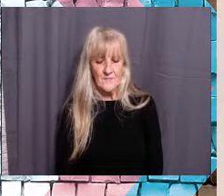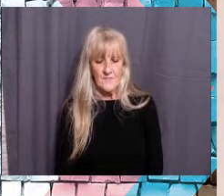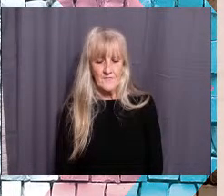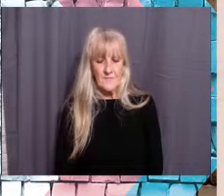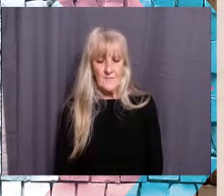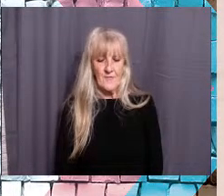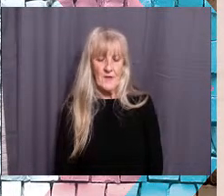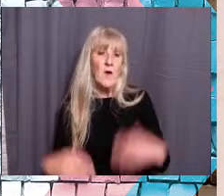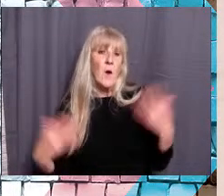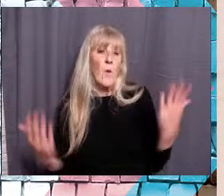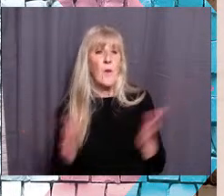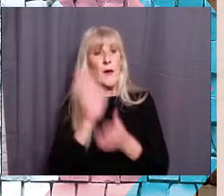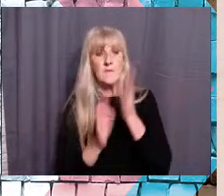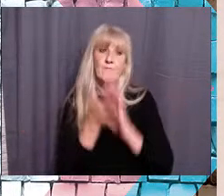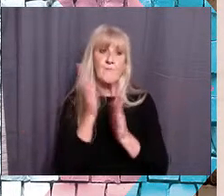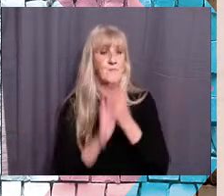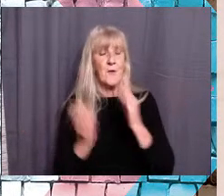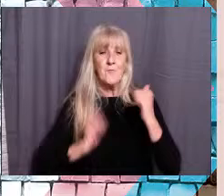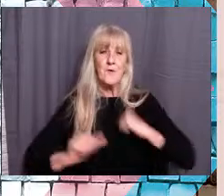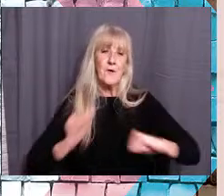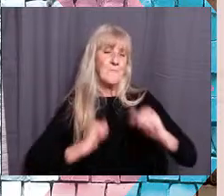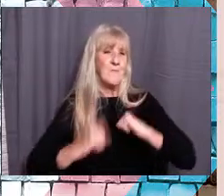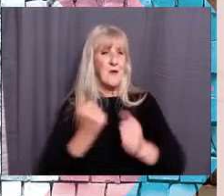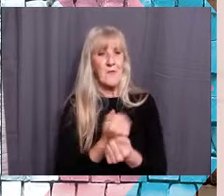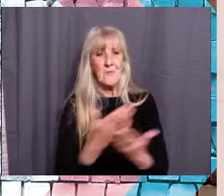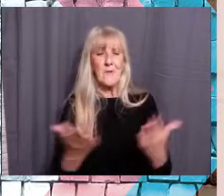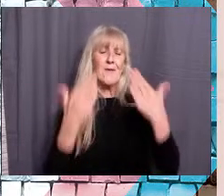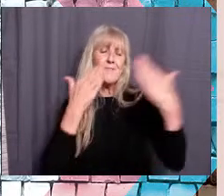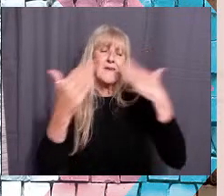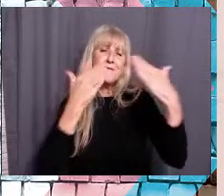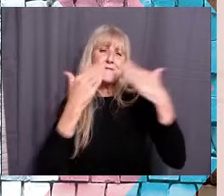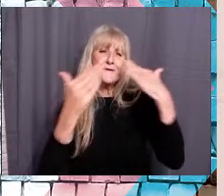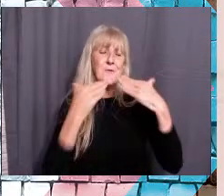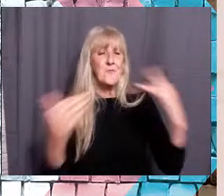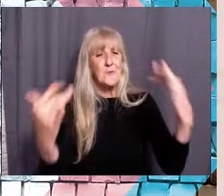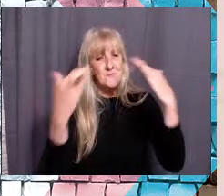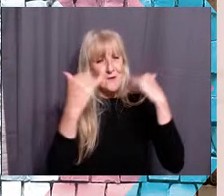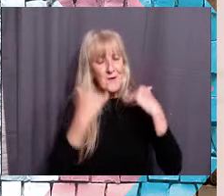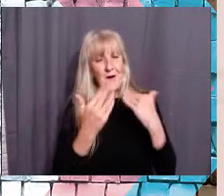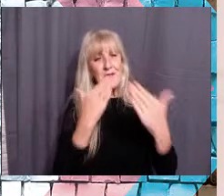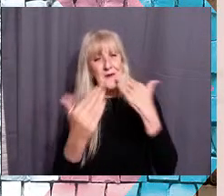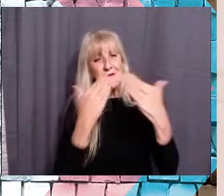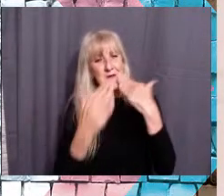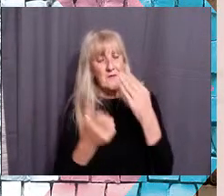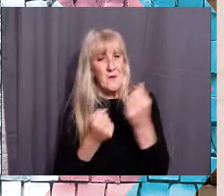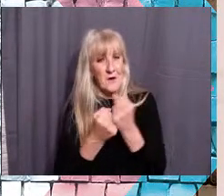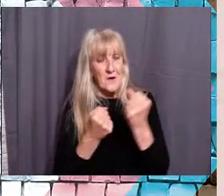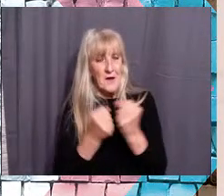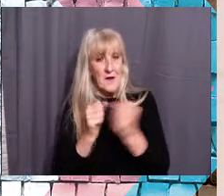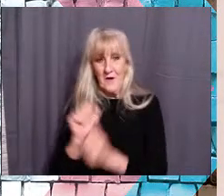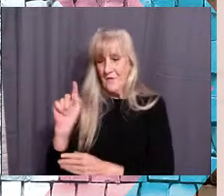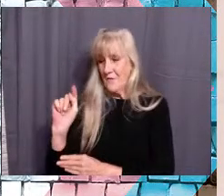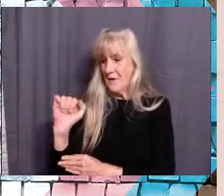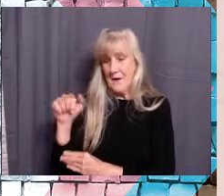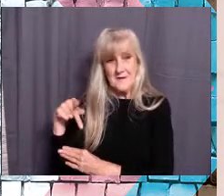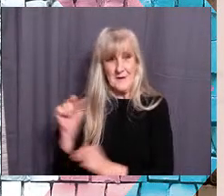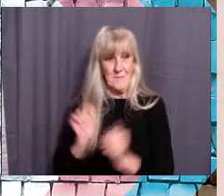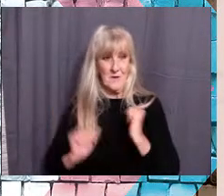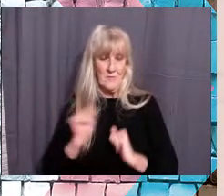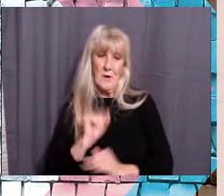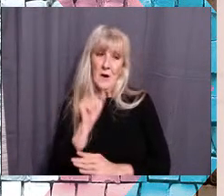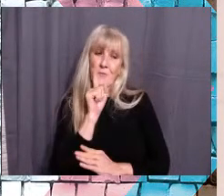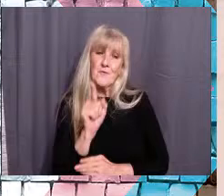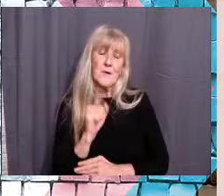Well, that does conclude the show, everyone. Thank you so much for tuning in. Thank you so much for supporting. If you tip the entertainers, I'm sure they're super grateful. If you